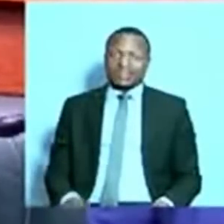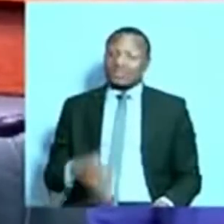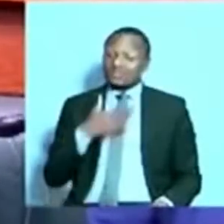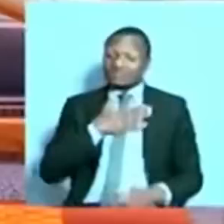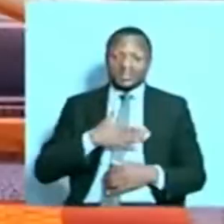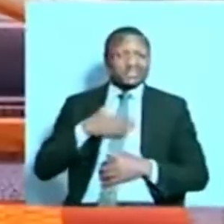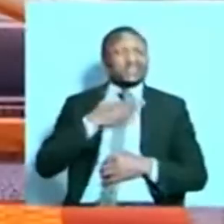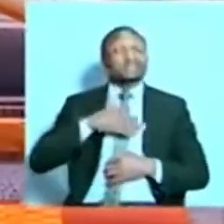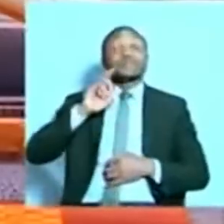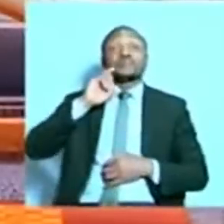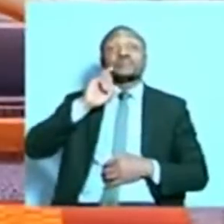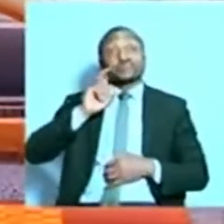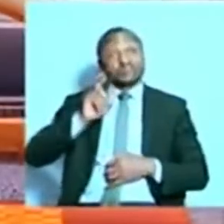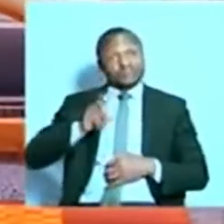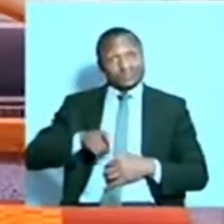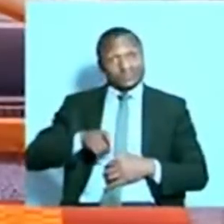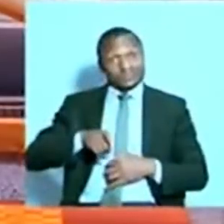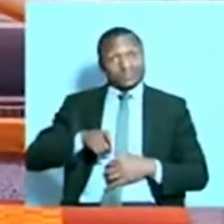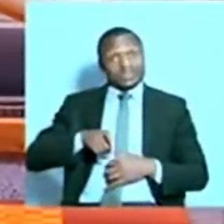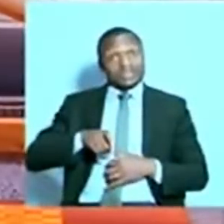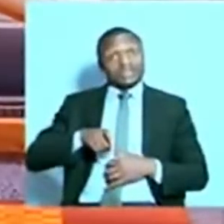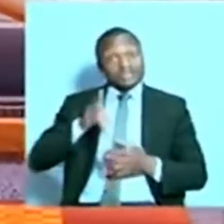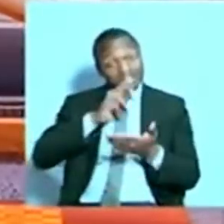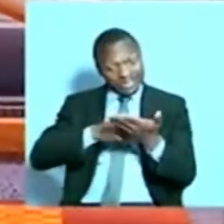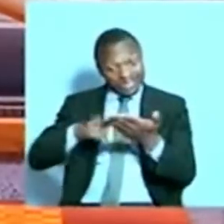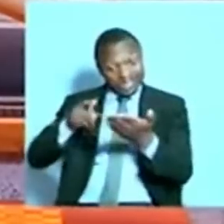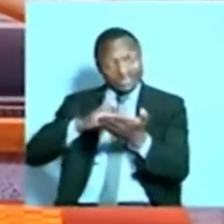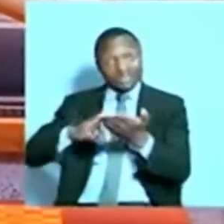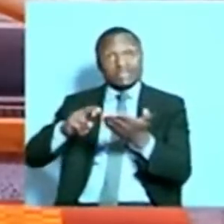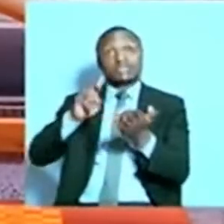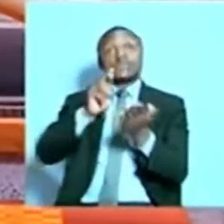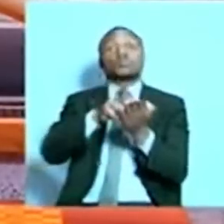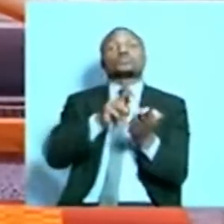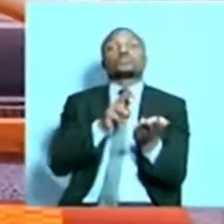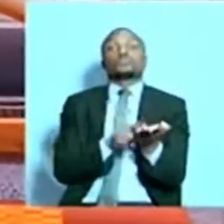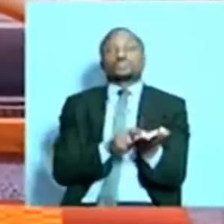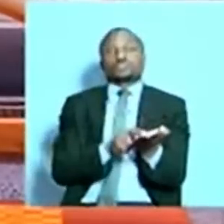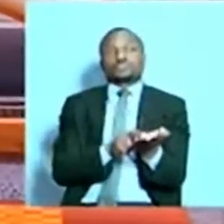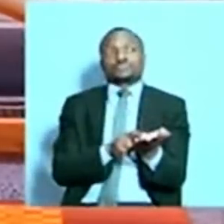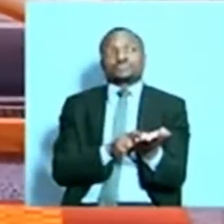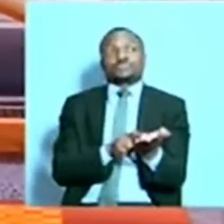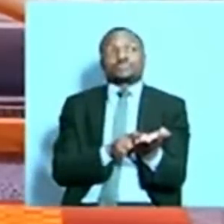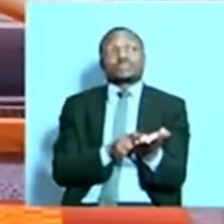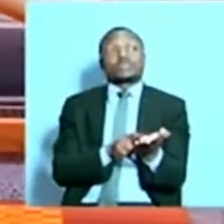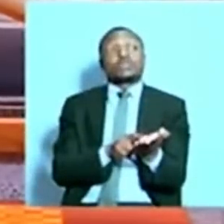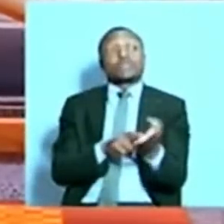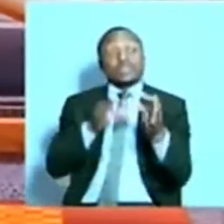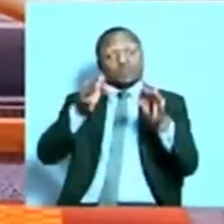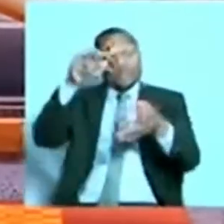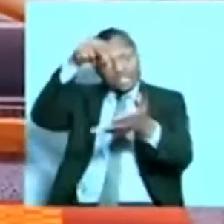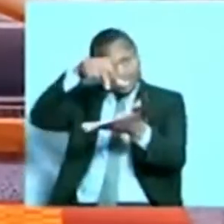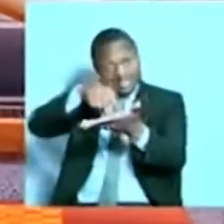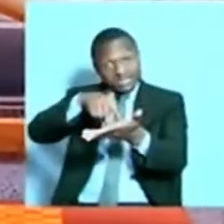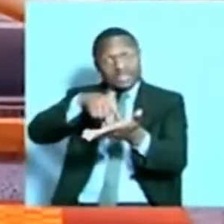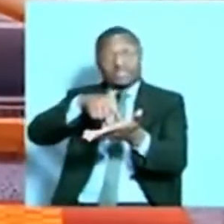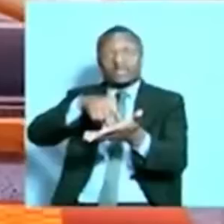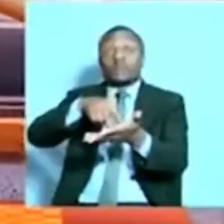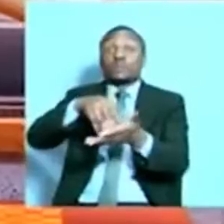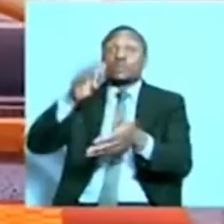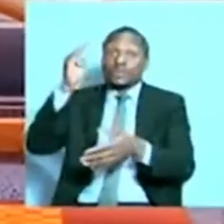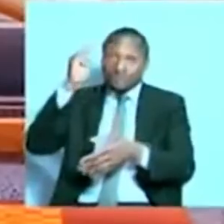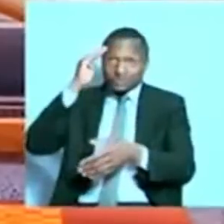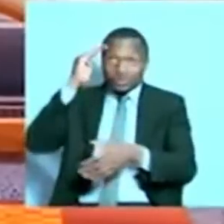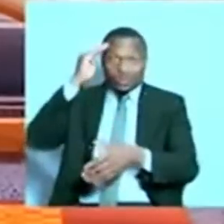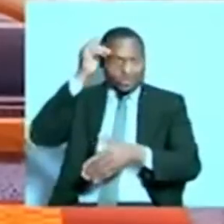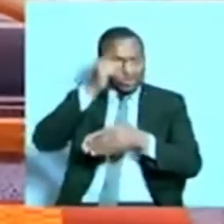Please, let's familiarize ourselves with the standing orders so that when we stand, we are very sure